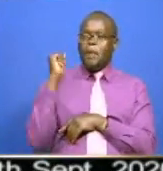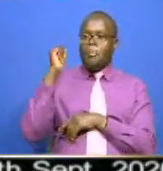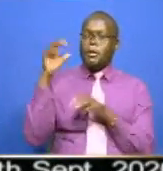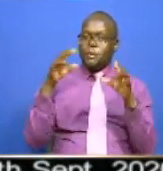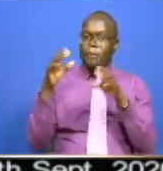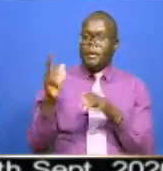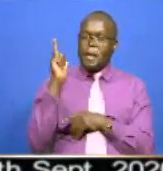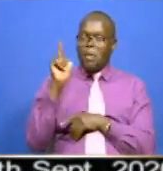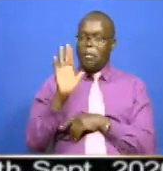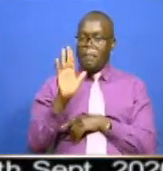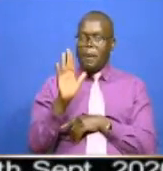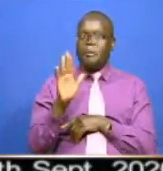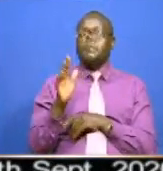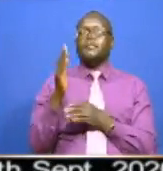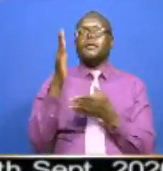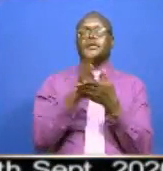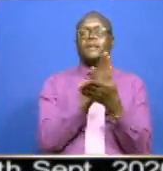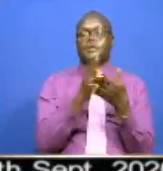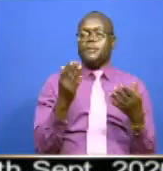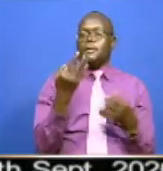Parties Act, at section